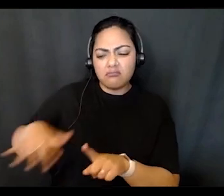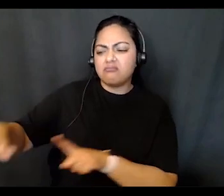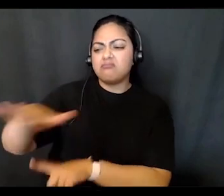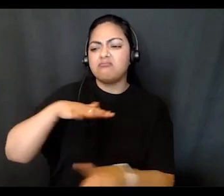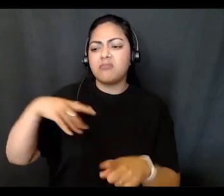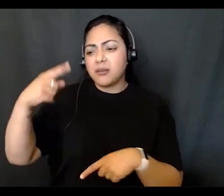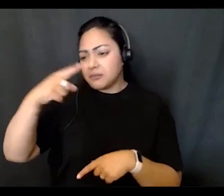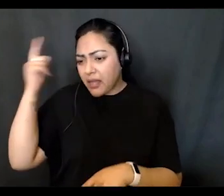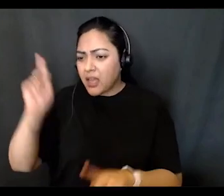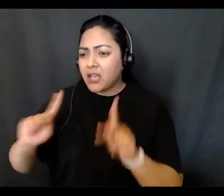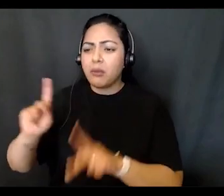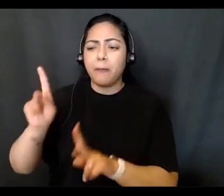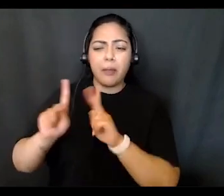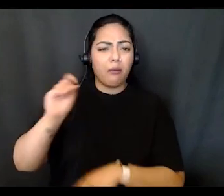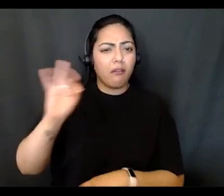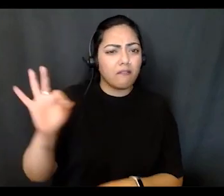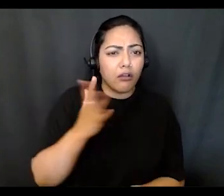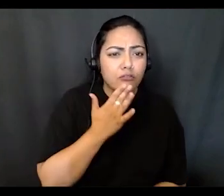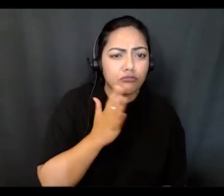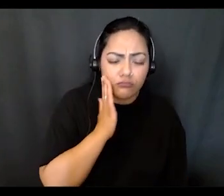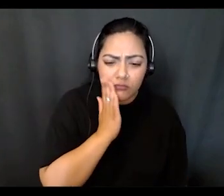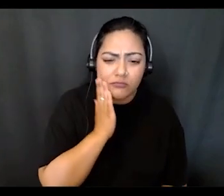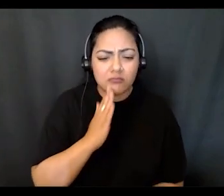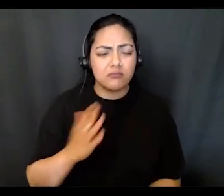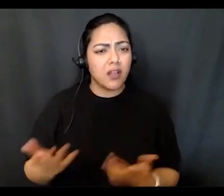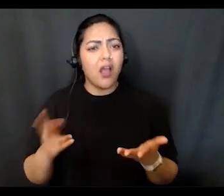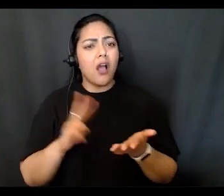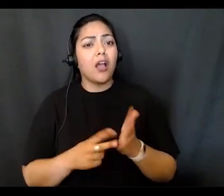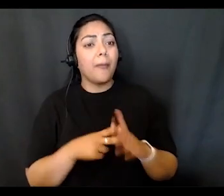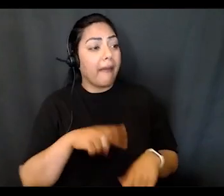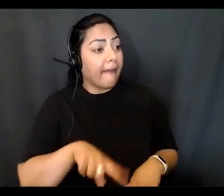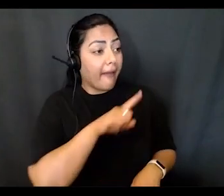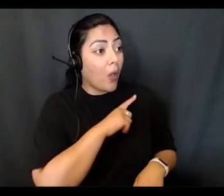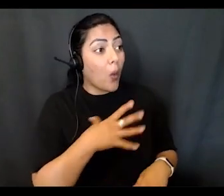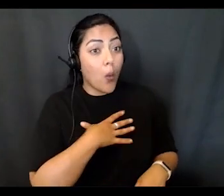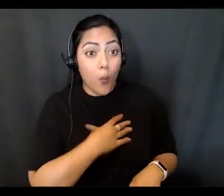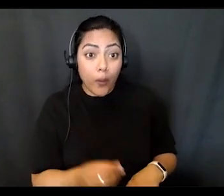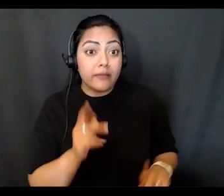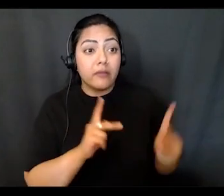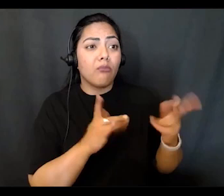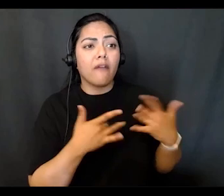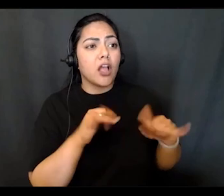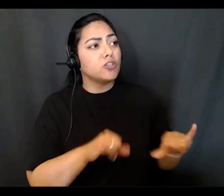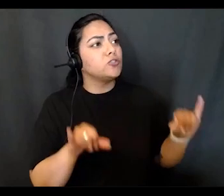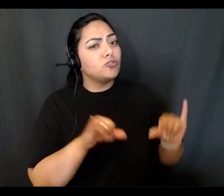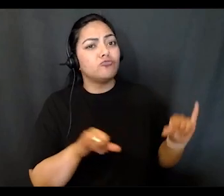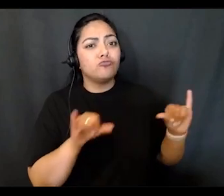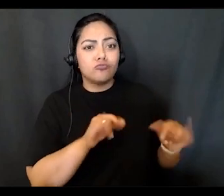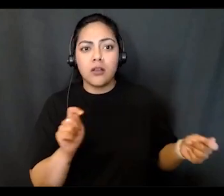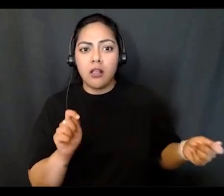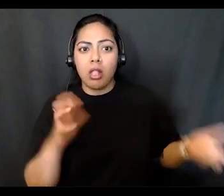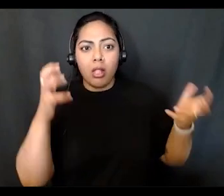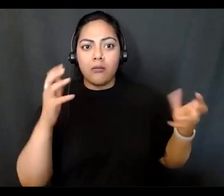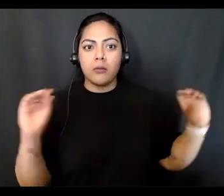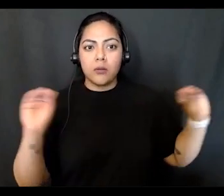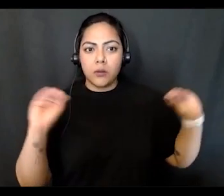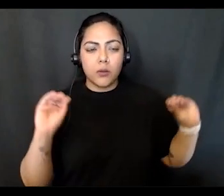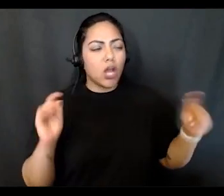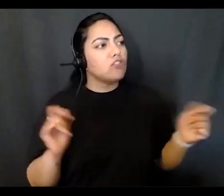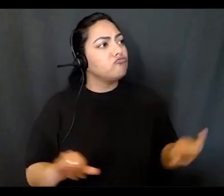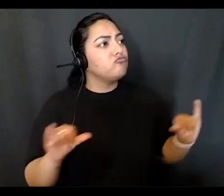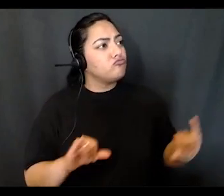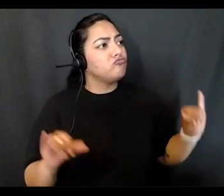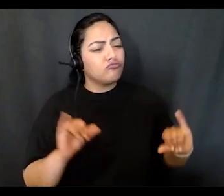those engaging in racism are the things that are never disruptive. So we need to disrupt that. And then we